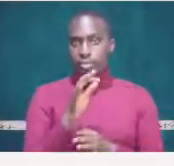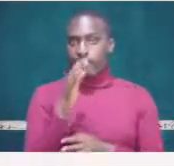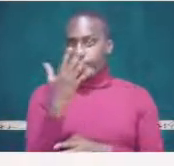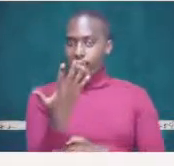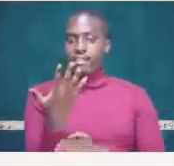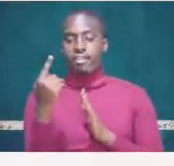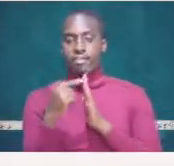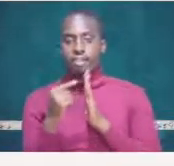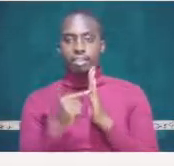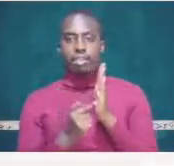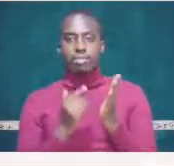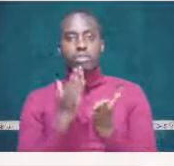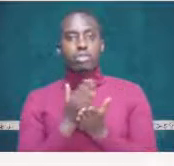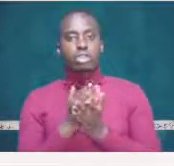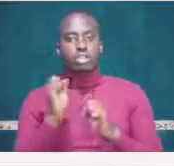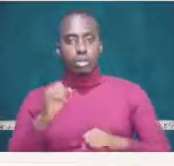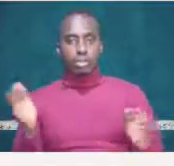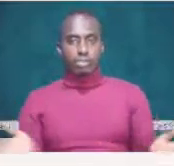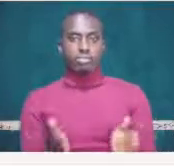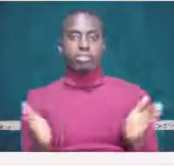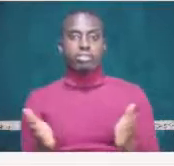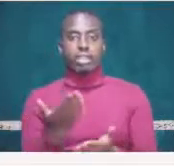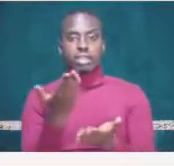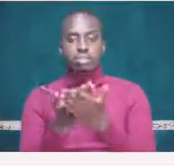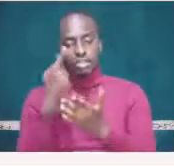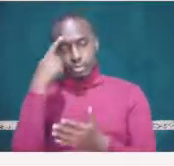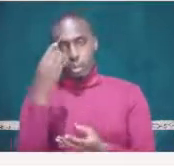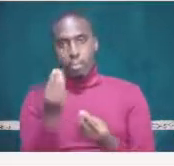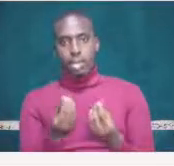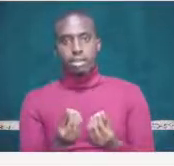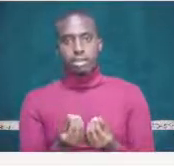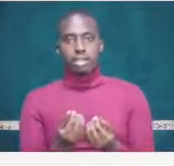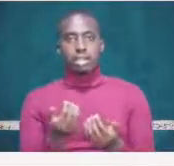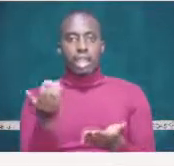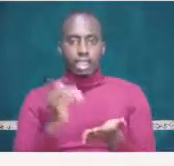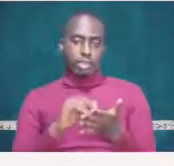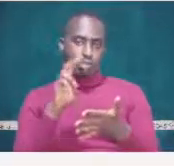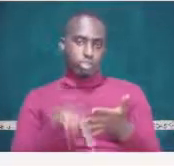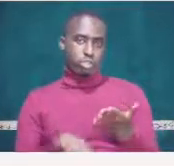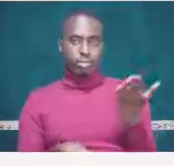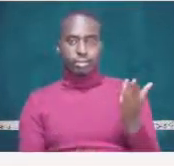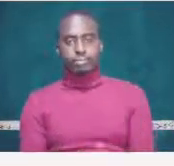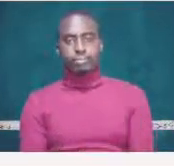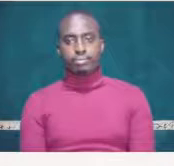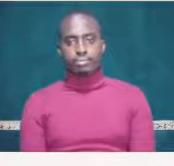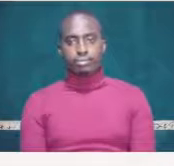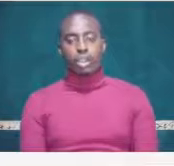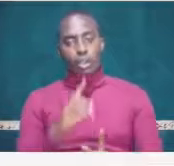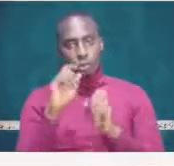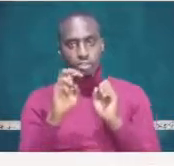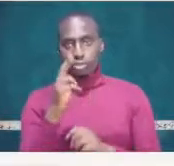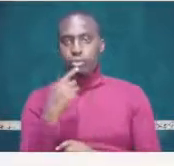5 factors that influence demand for money. Let me repeat the question. Question 2